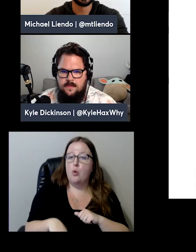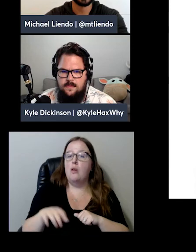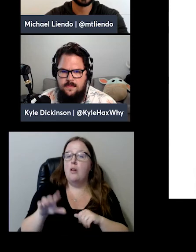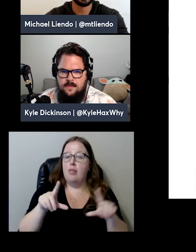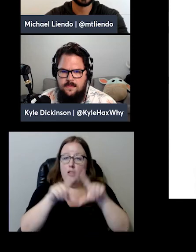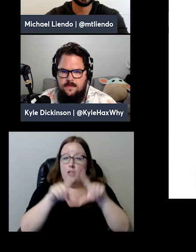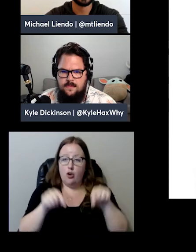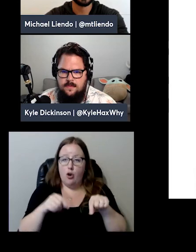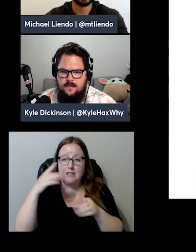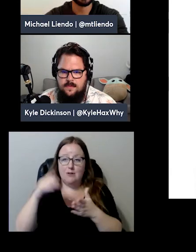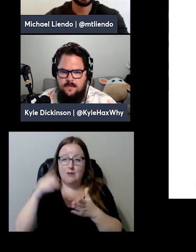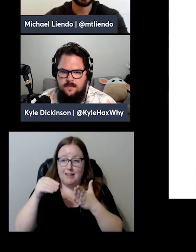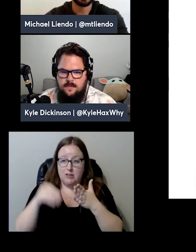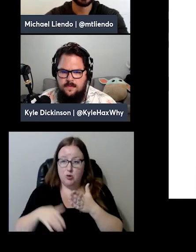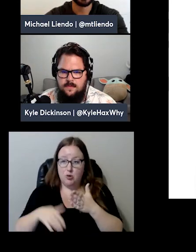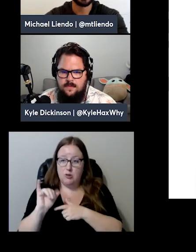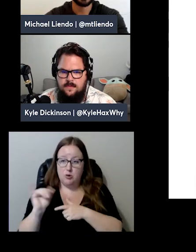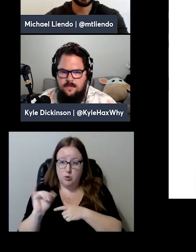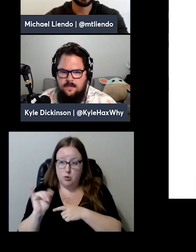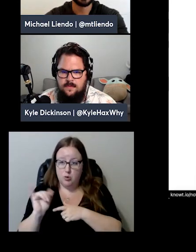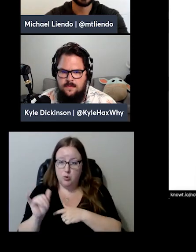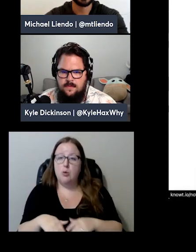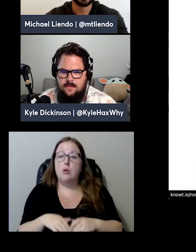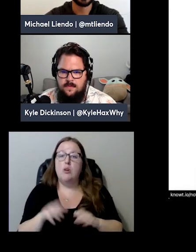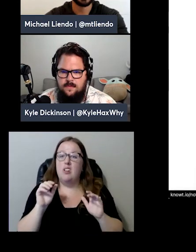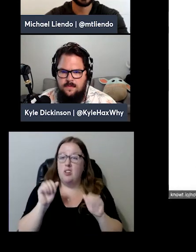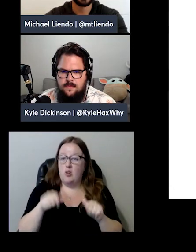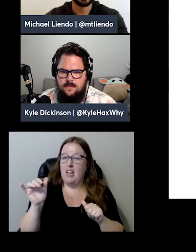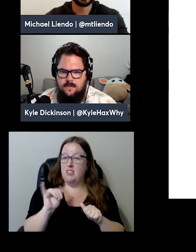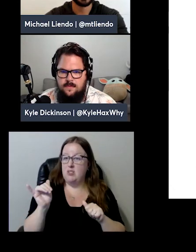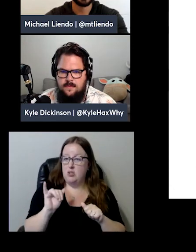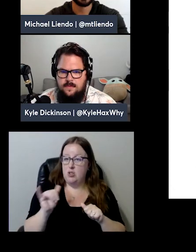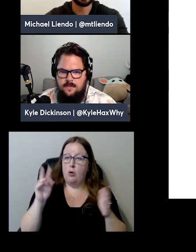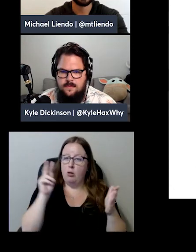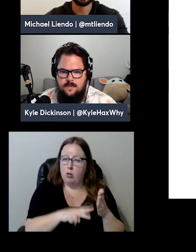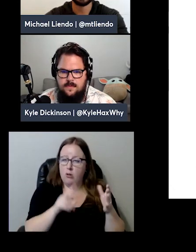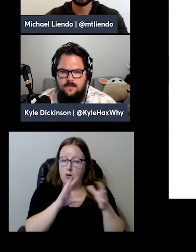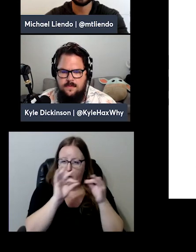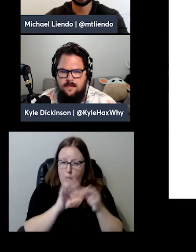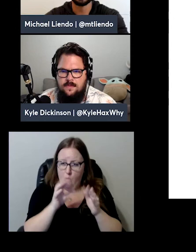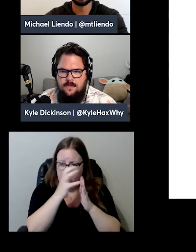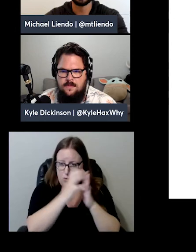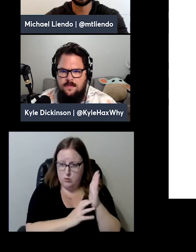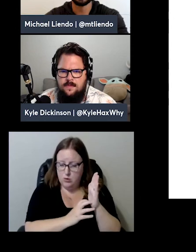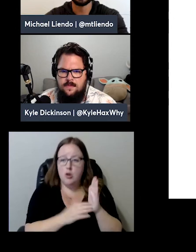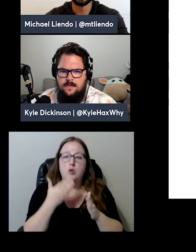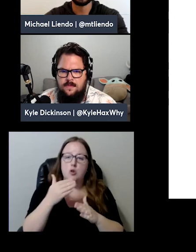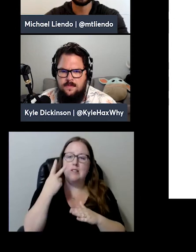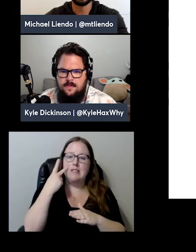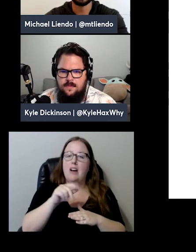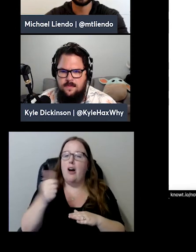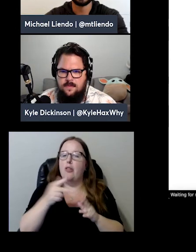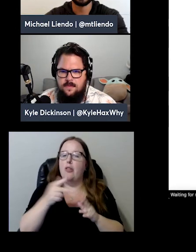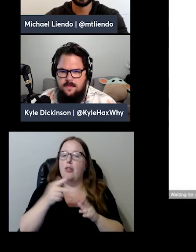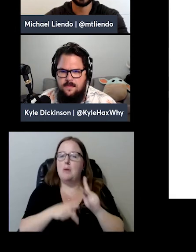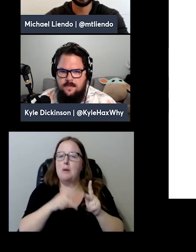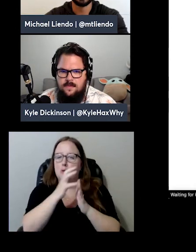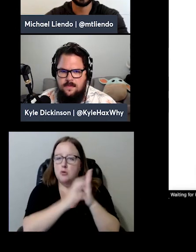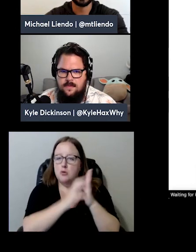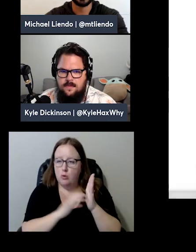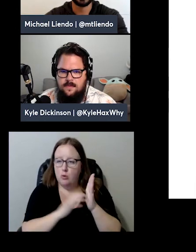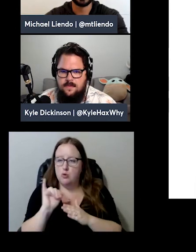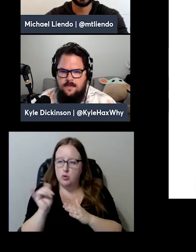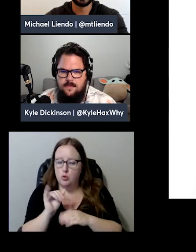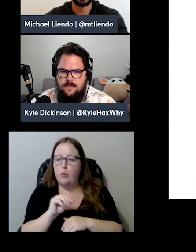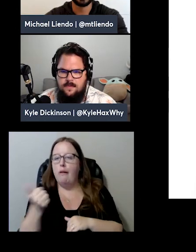student's notes. And then you can even, view the note. So this is a great way to see other people's notes and other people's